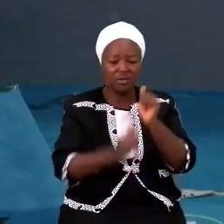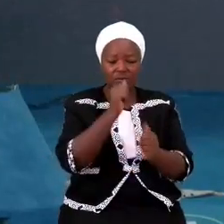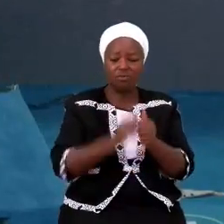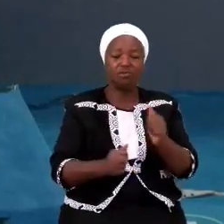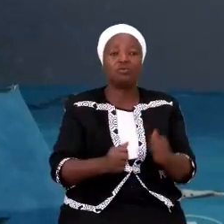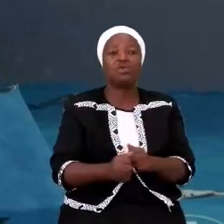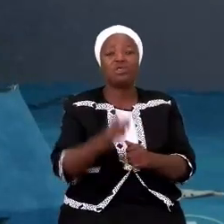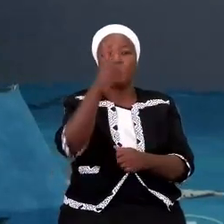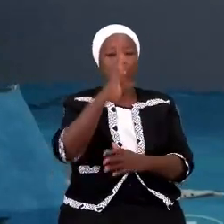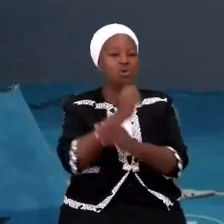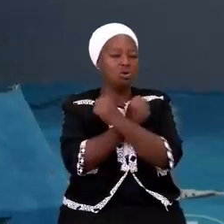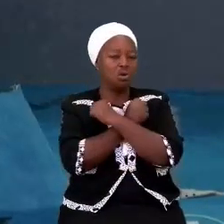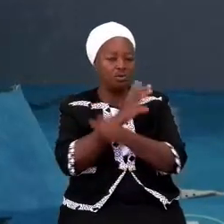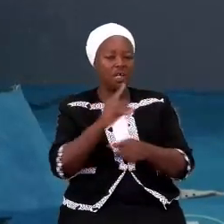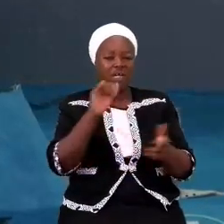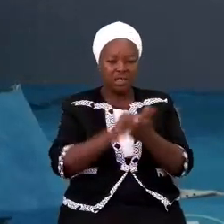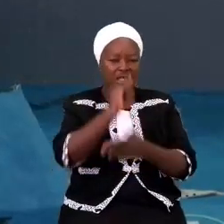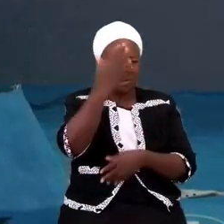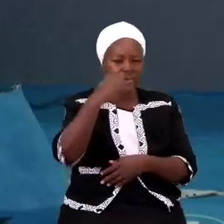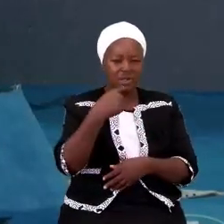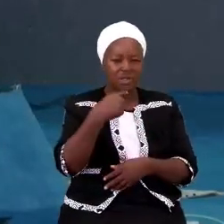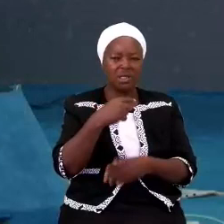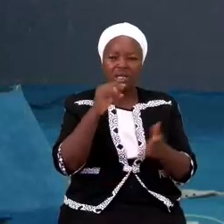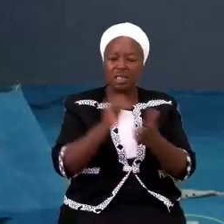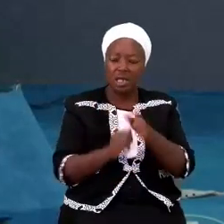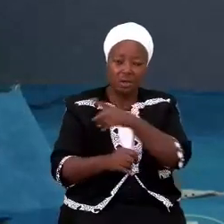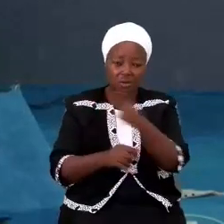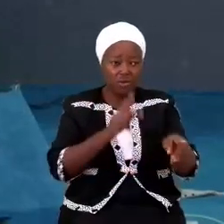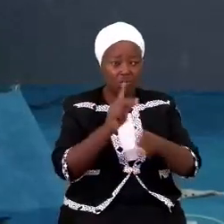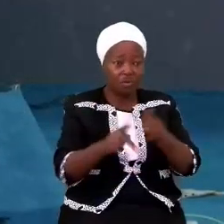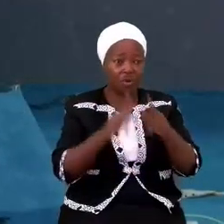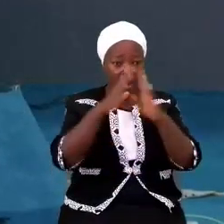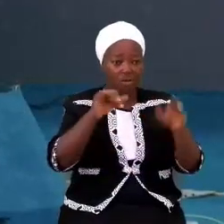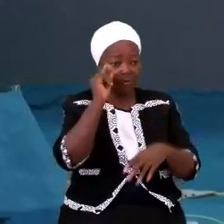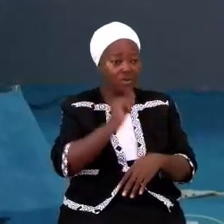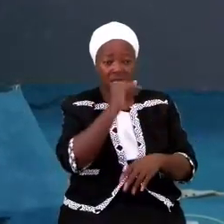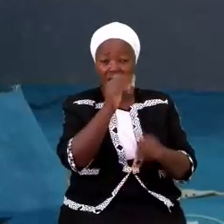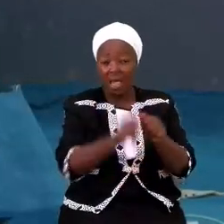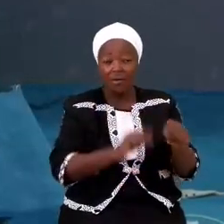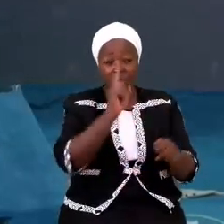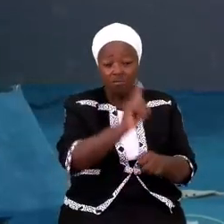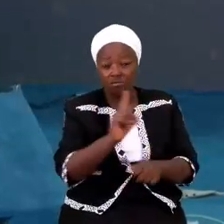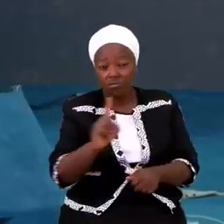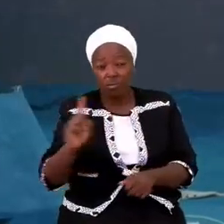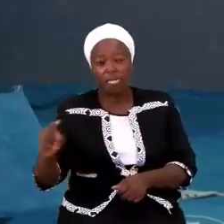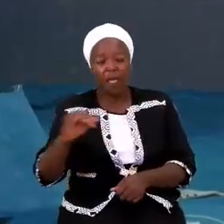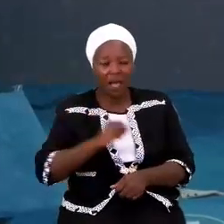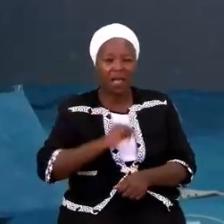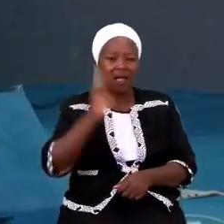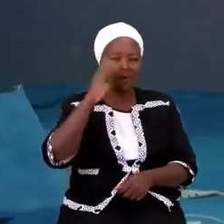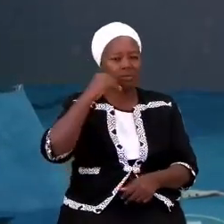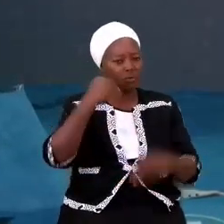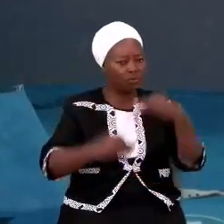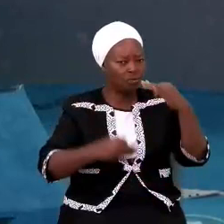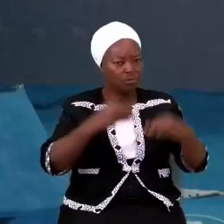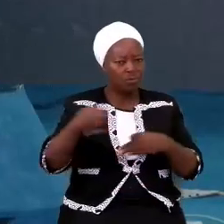you, I will judge you according to your ways. And now, that's the justice of God. He hates